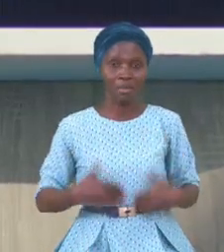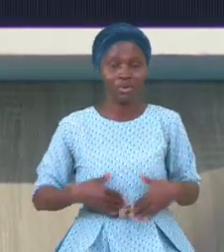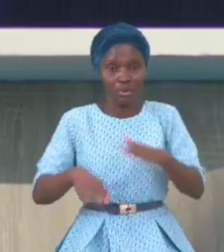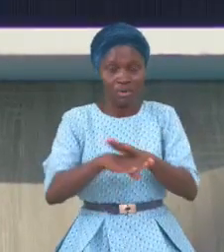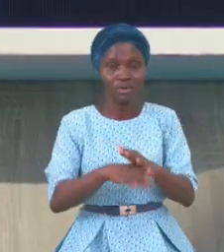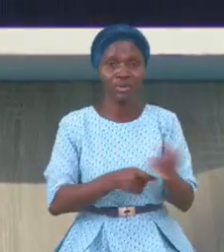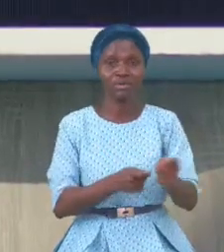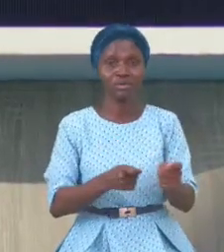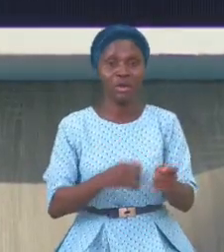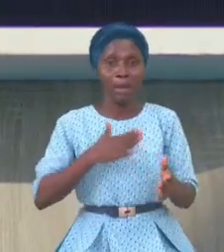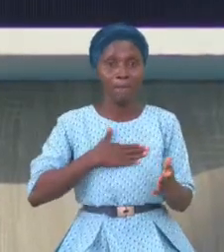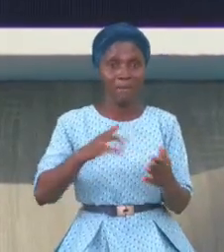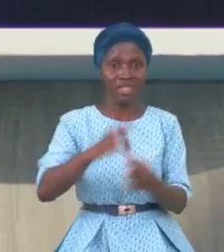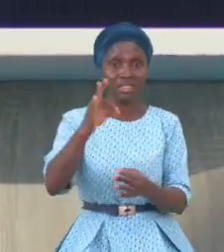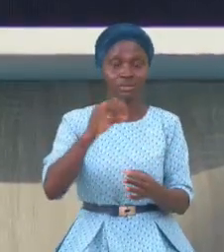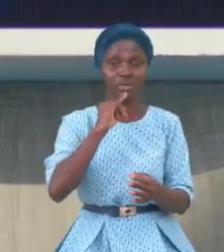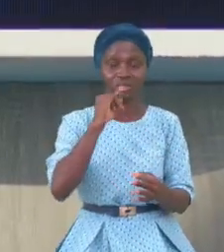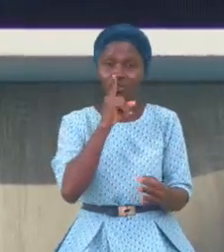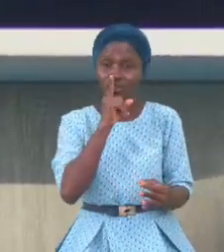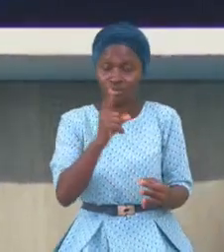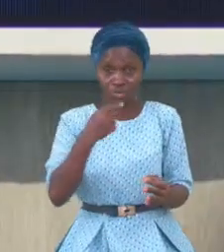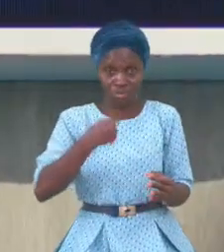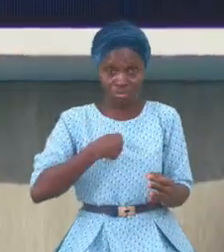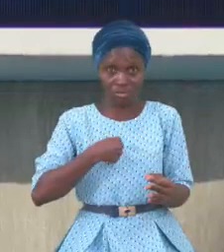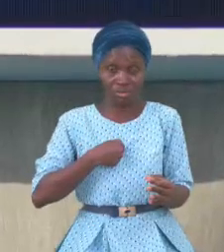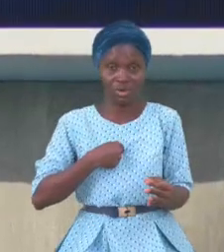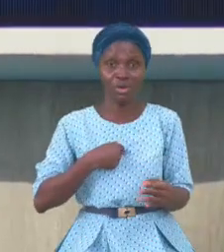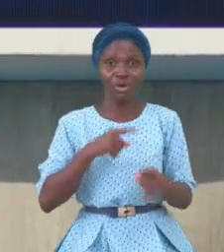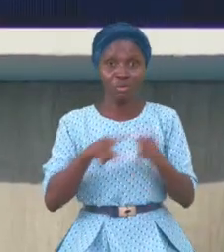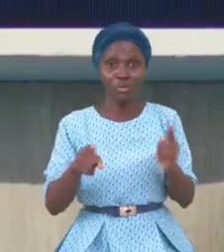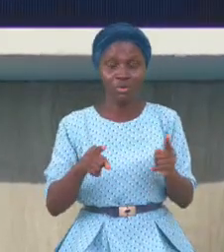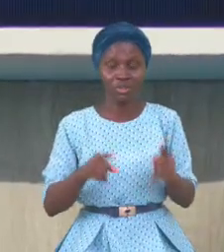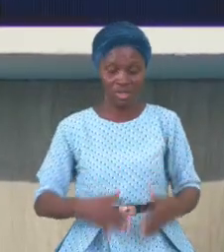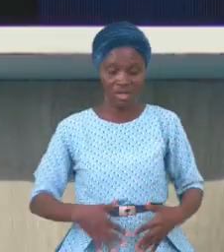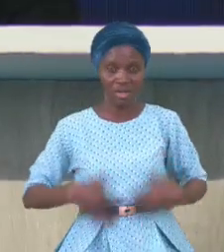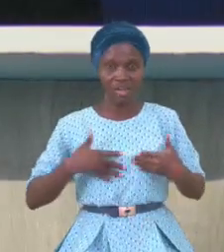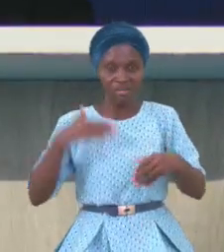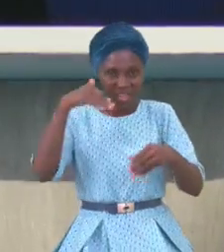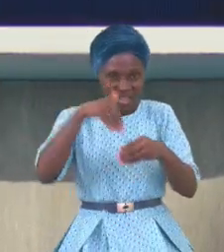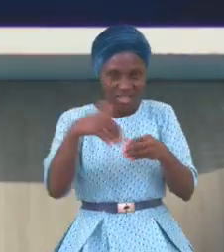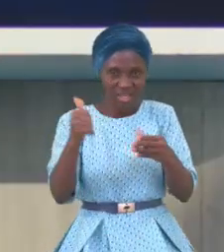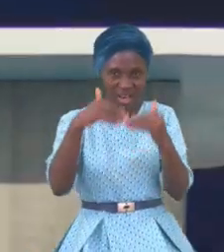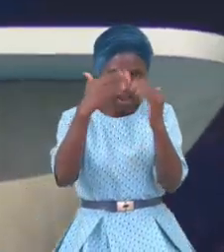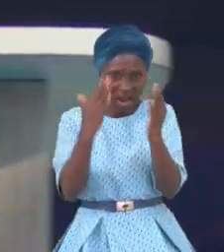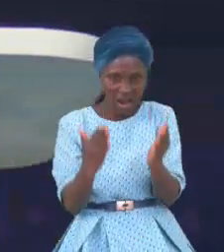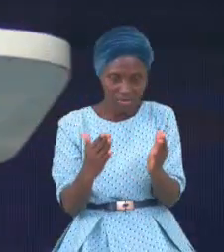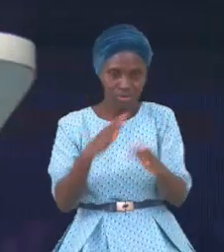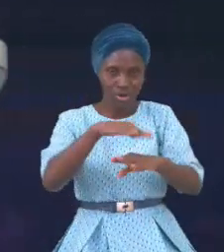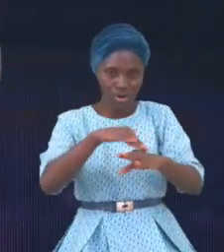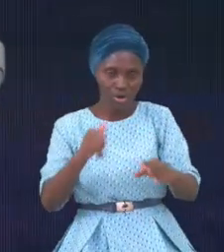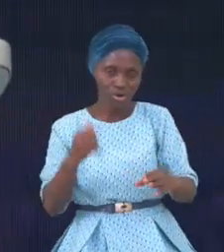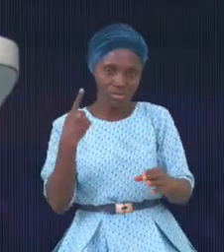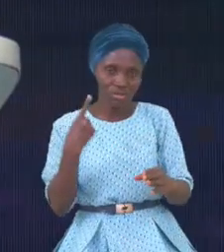real me, but he lives in a house called the body, the flesh. And he says, my